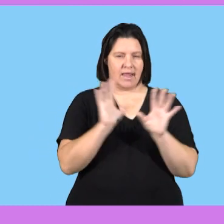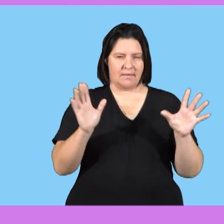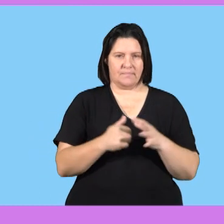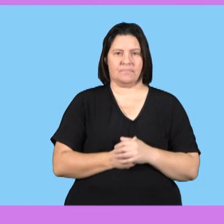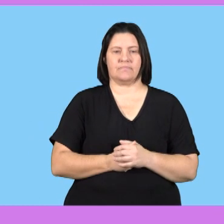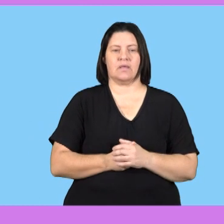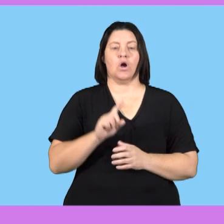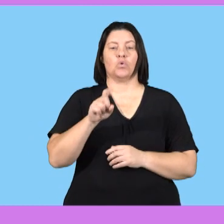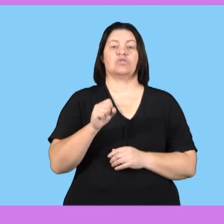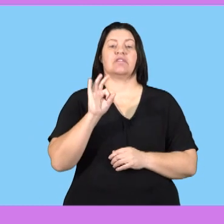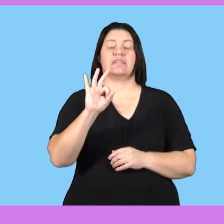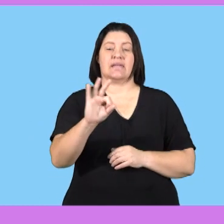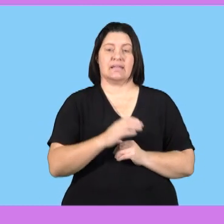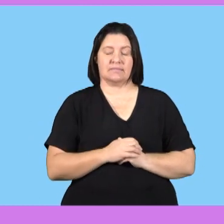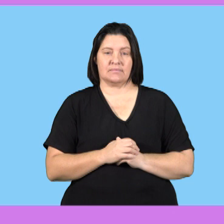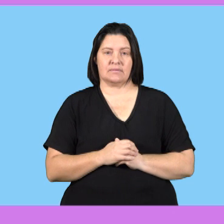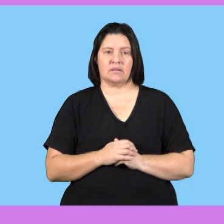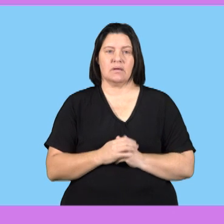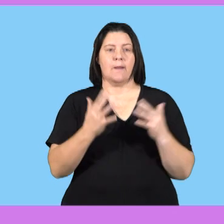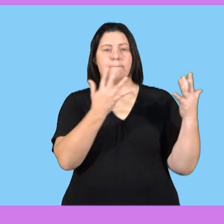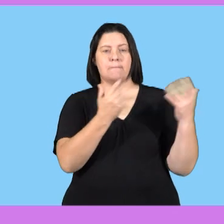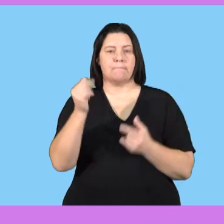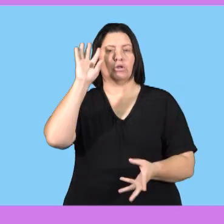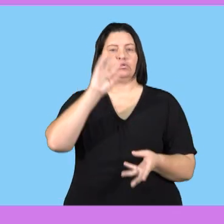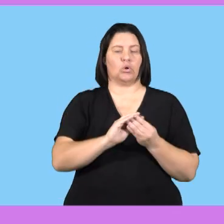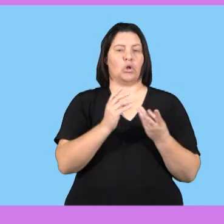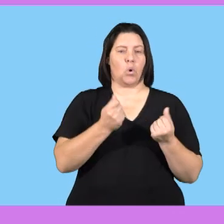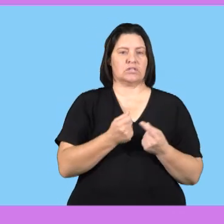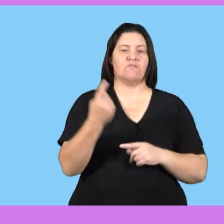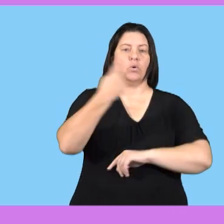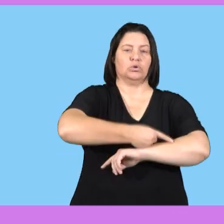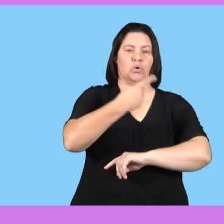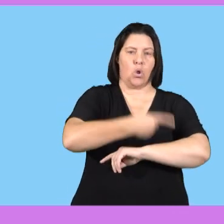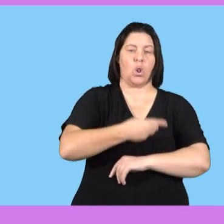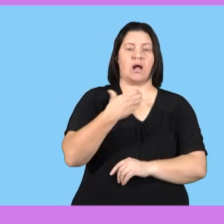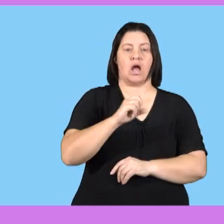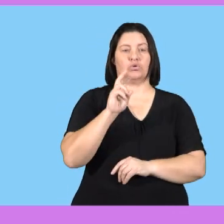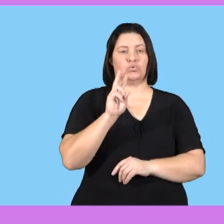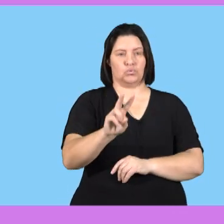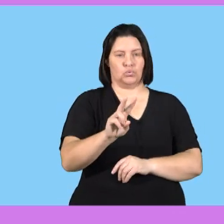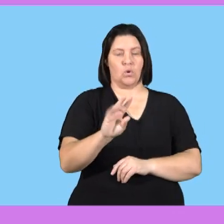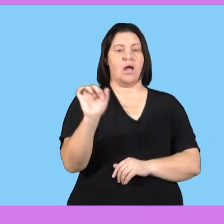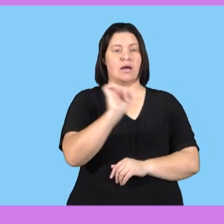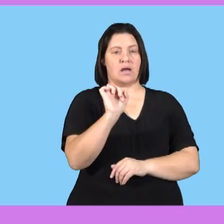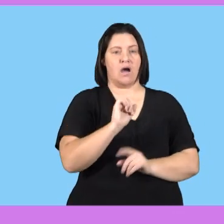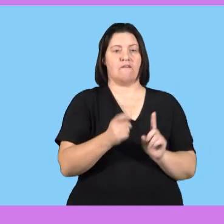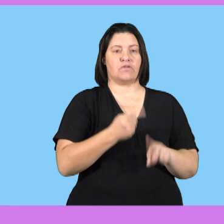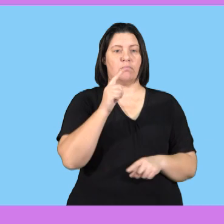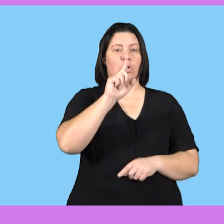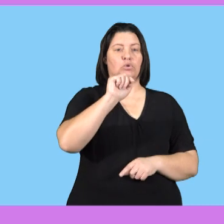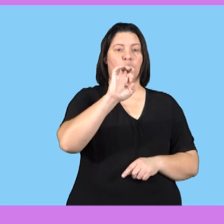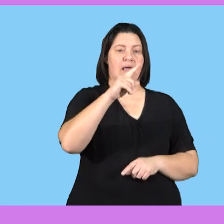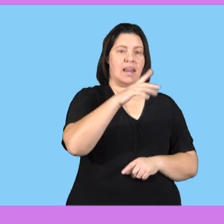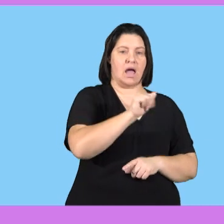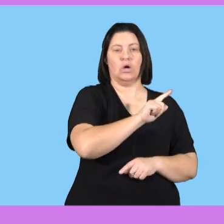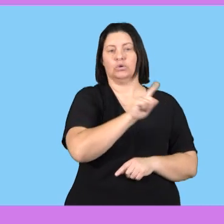clear. Question number 3. Calculate the total cost for toll gates if a class 2 vehicle travels